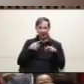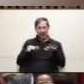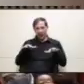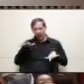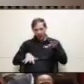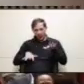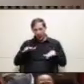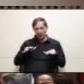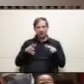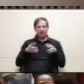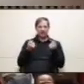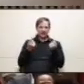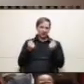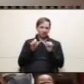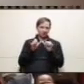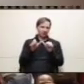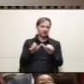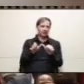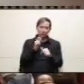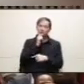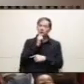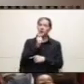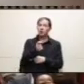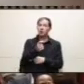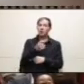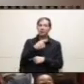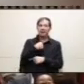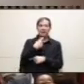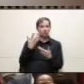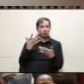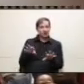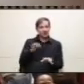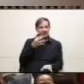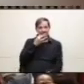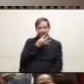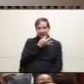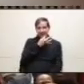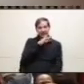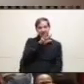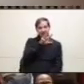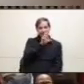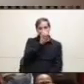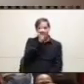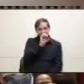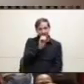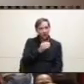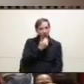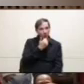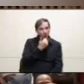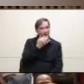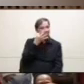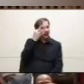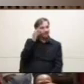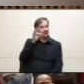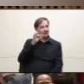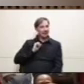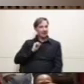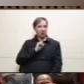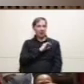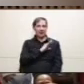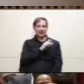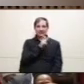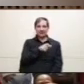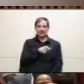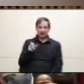of the municipality, it is true, but I've already indicated that 90% of the people who owe us are government employees. Government